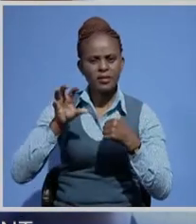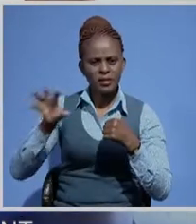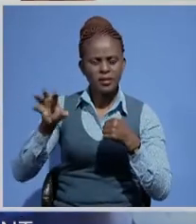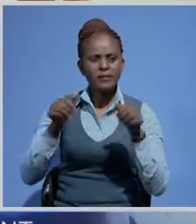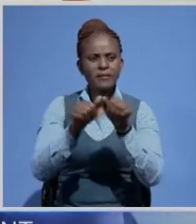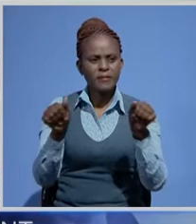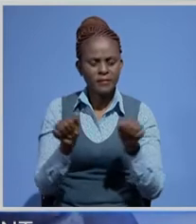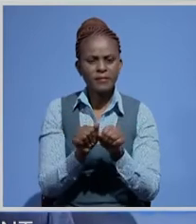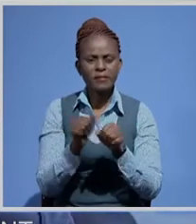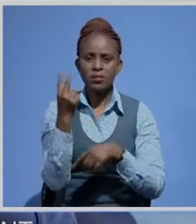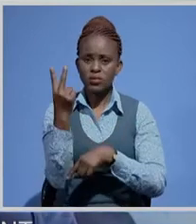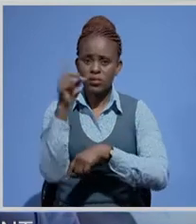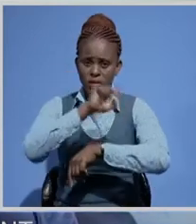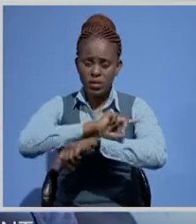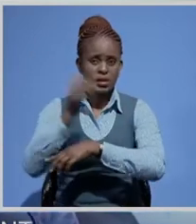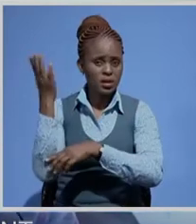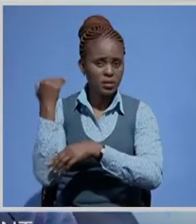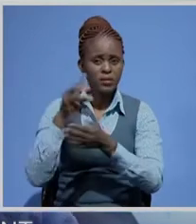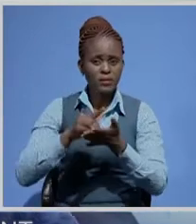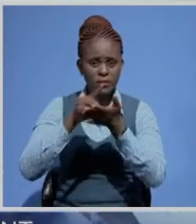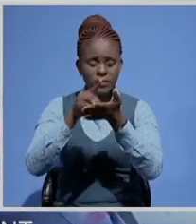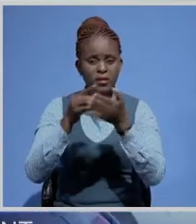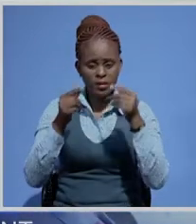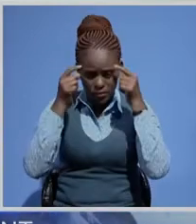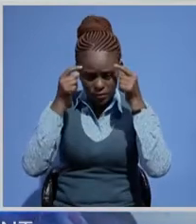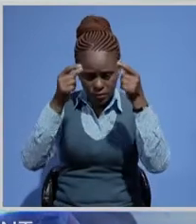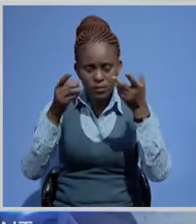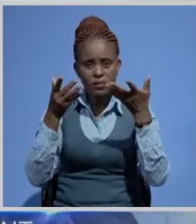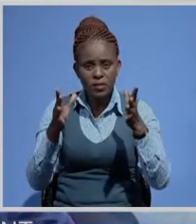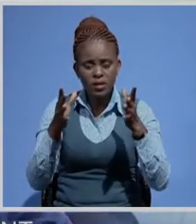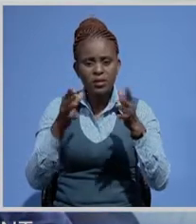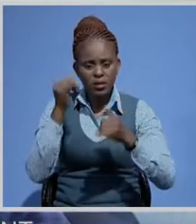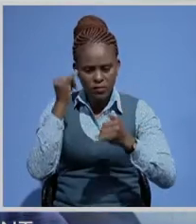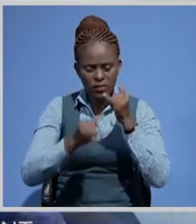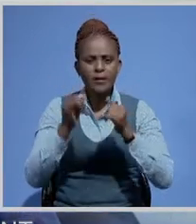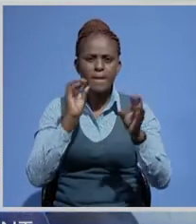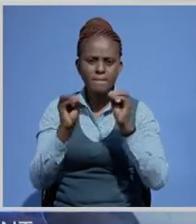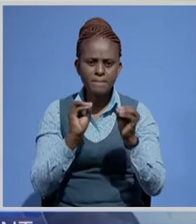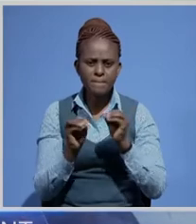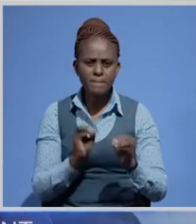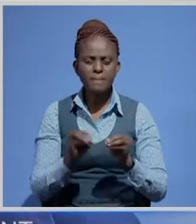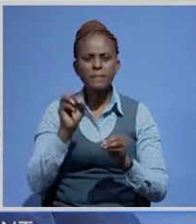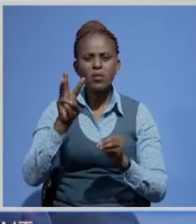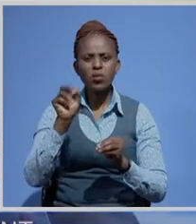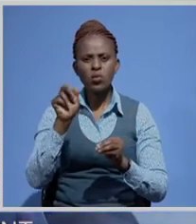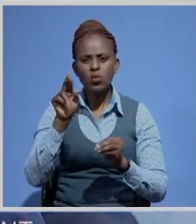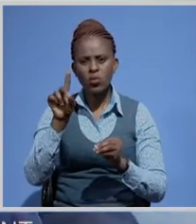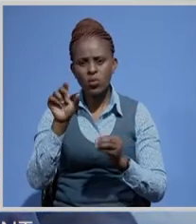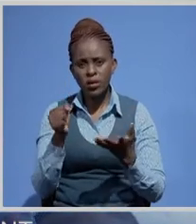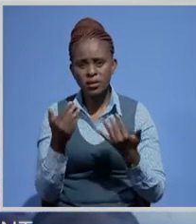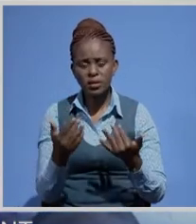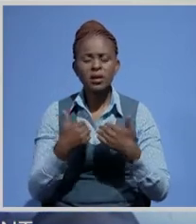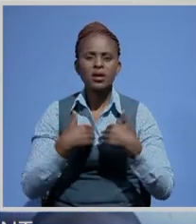handed over 2 days ago. We've also just finished rehabilitating some wards there. So there's a new theater, there's a